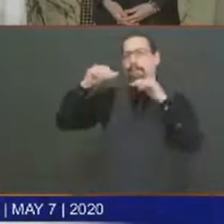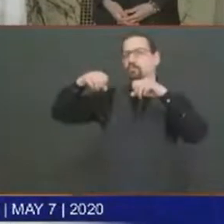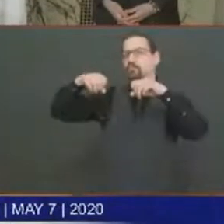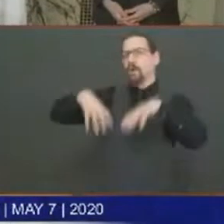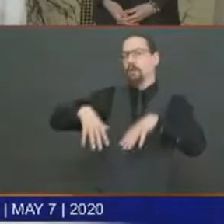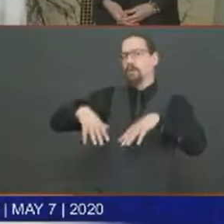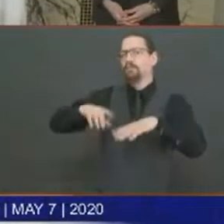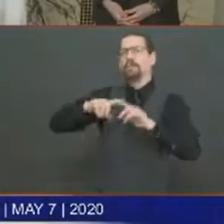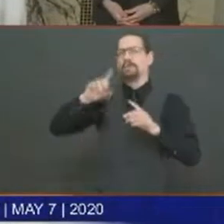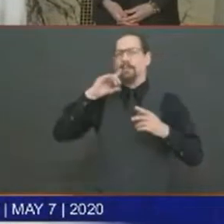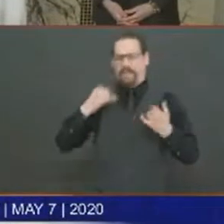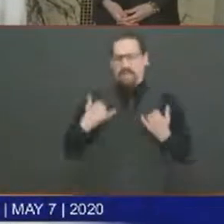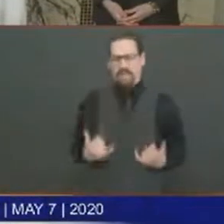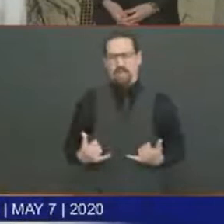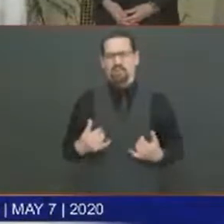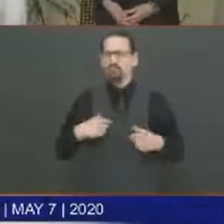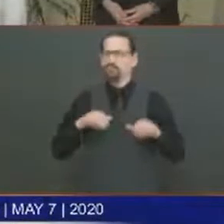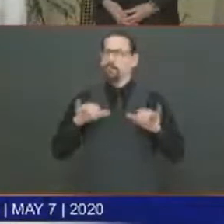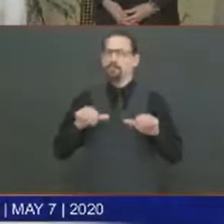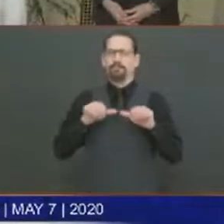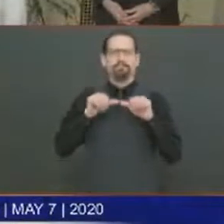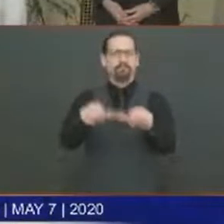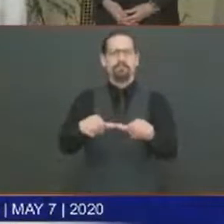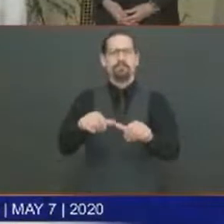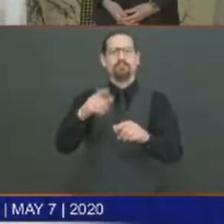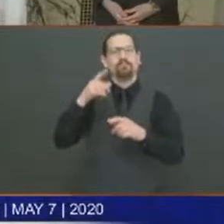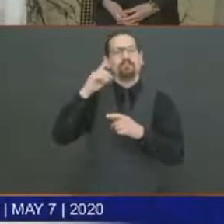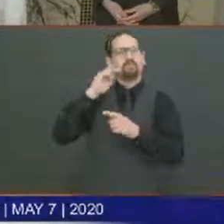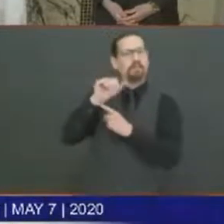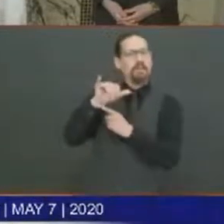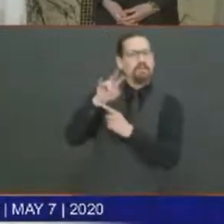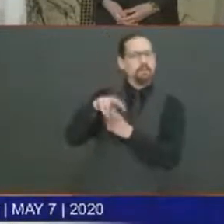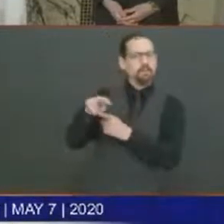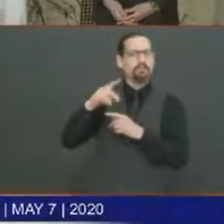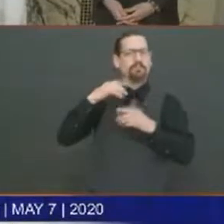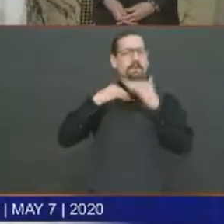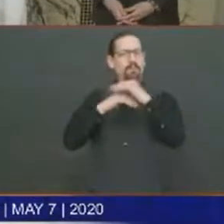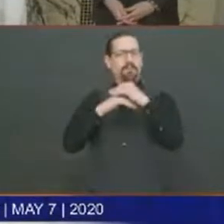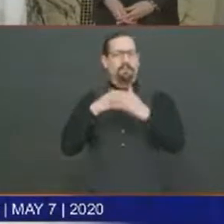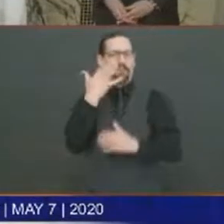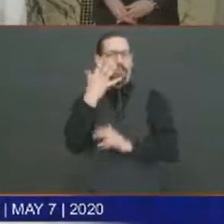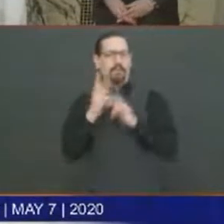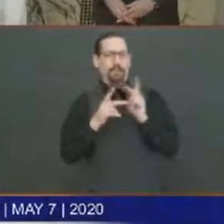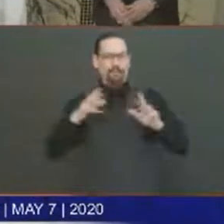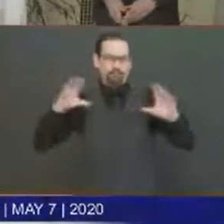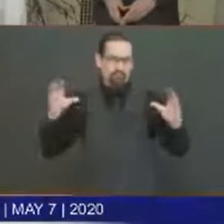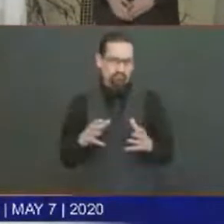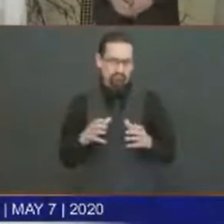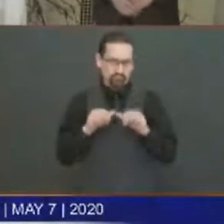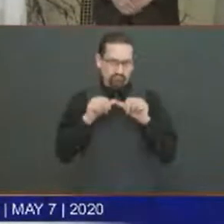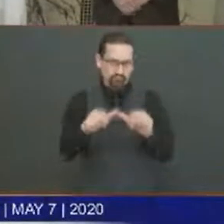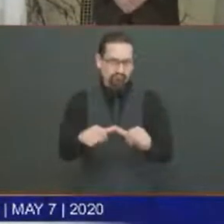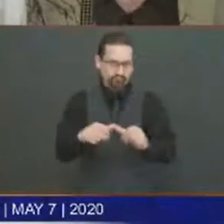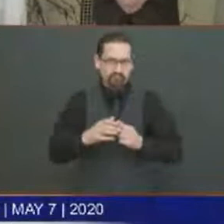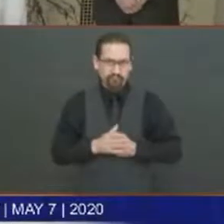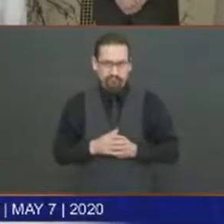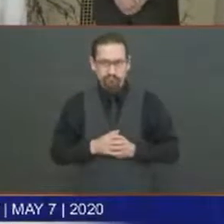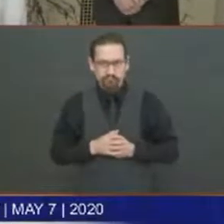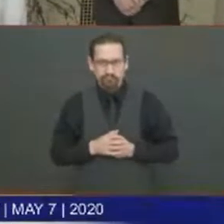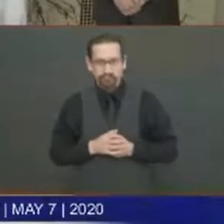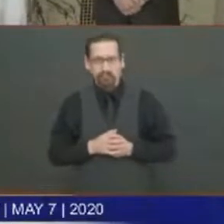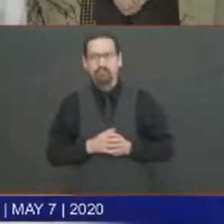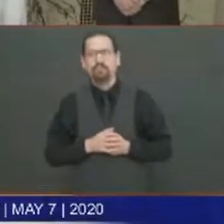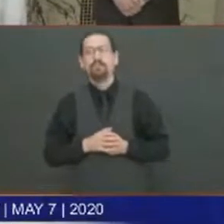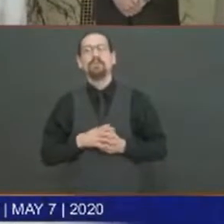I feel after great consideration it's the right thing to do. Also, we have to remember we're still stuck in between these 2 hotspots of New York